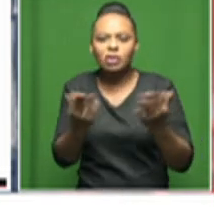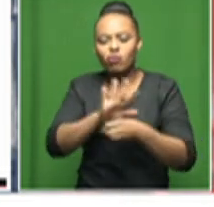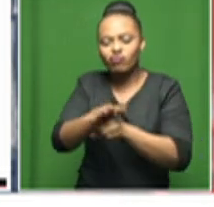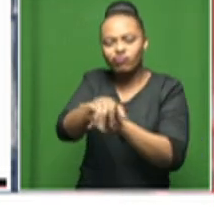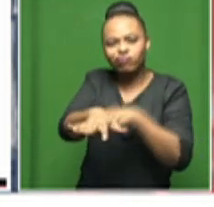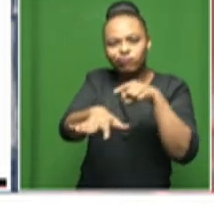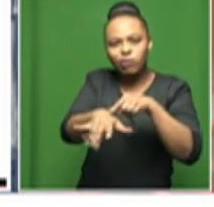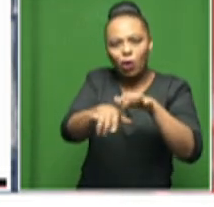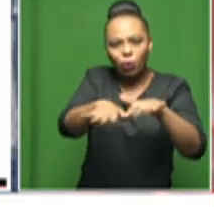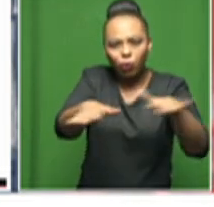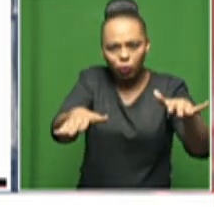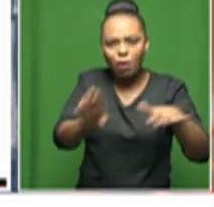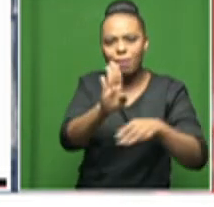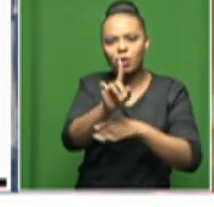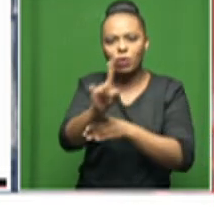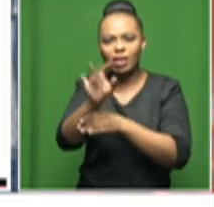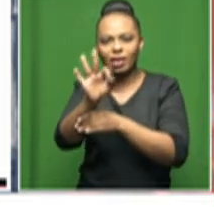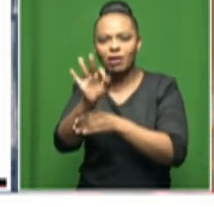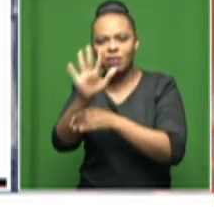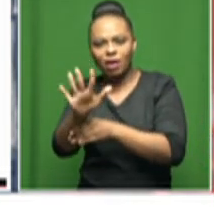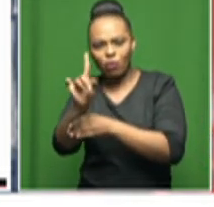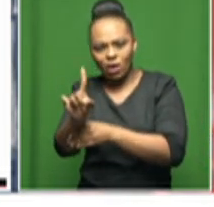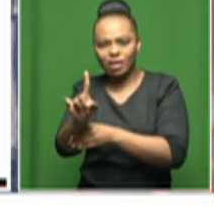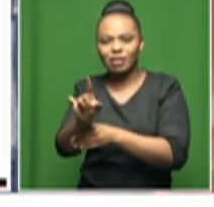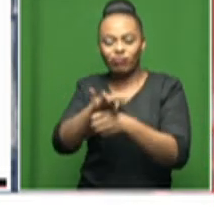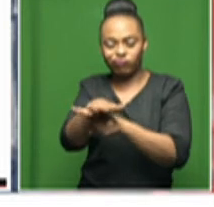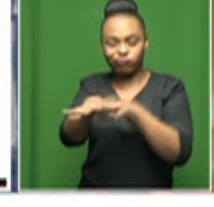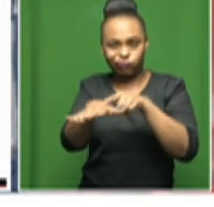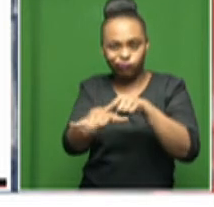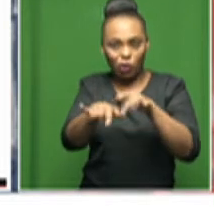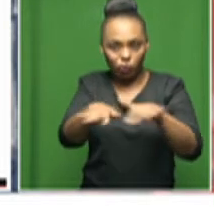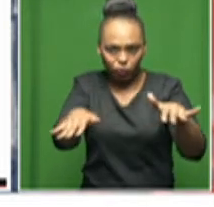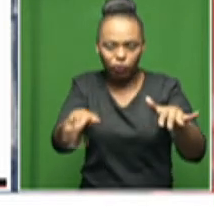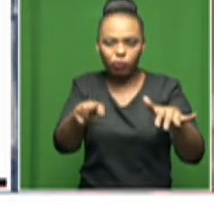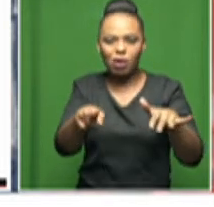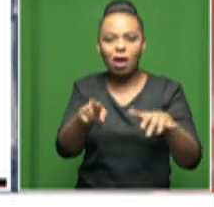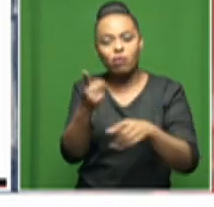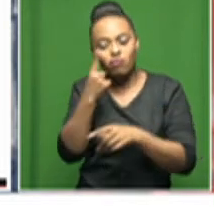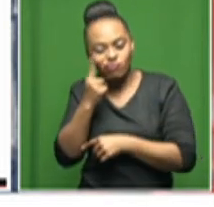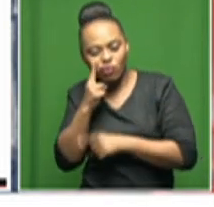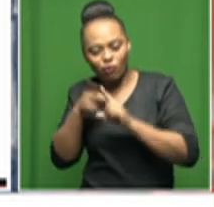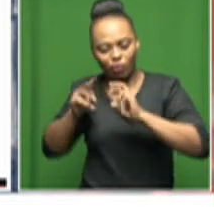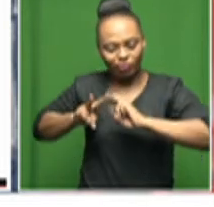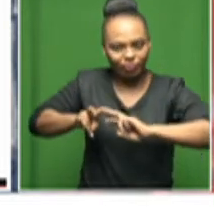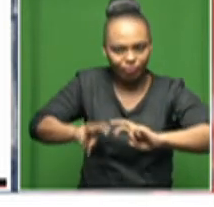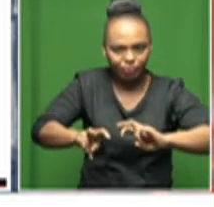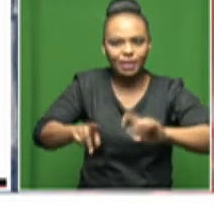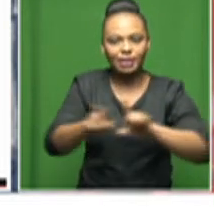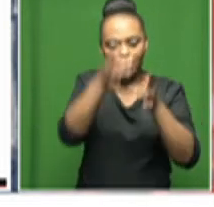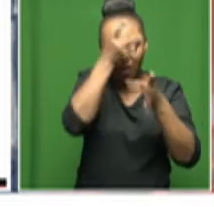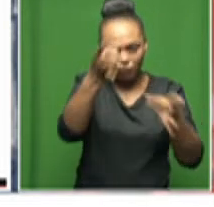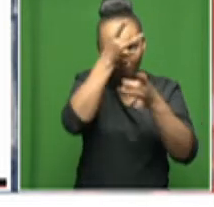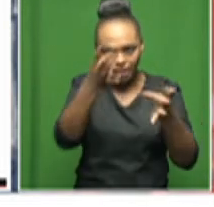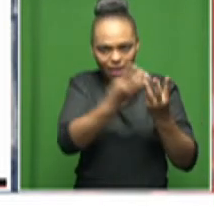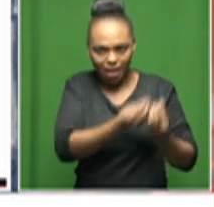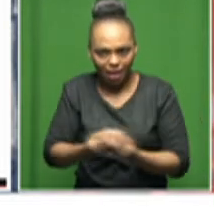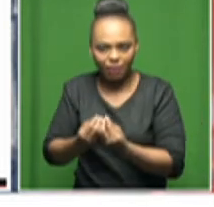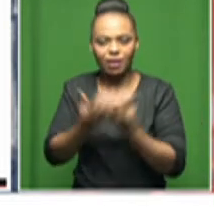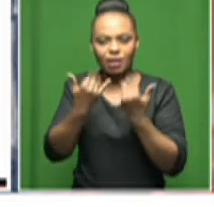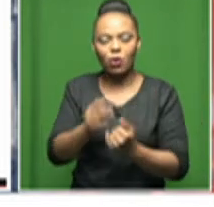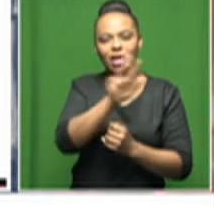the B135 variant. And this is based on our sampling of available data, and about